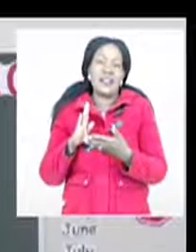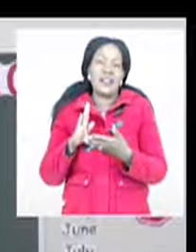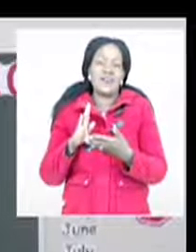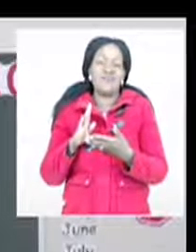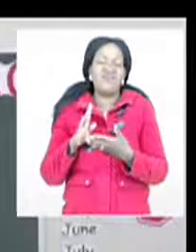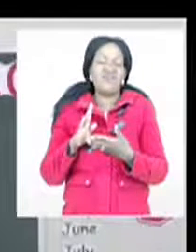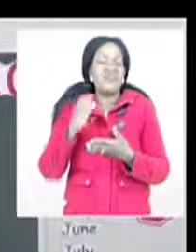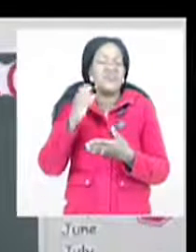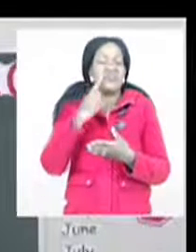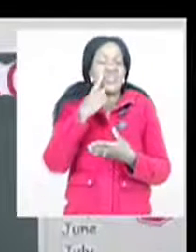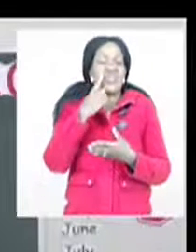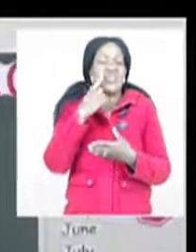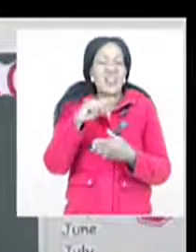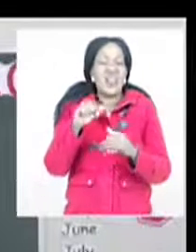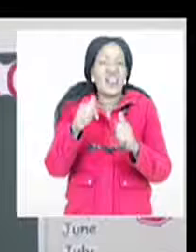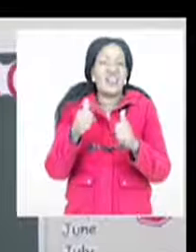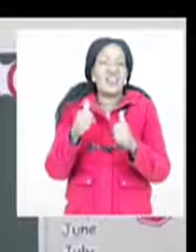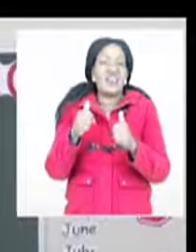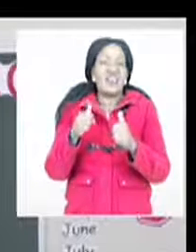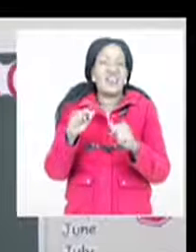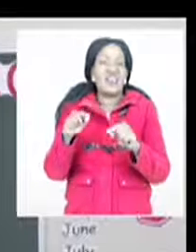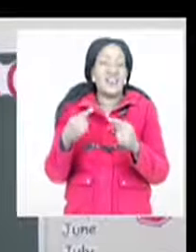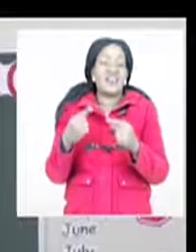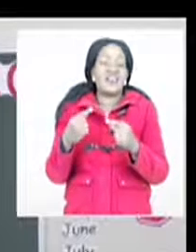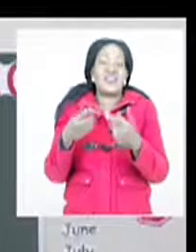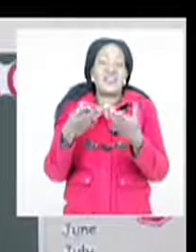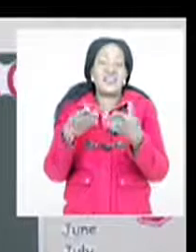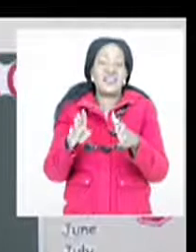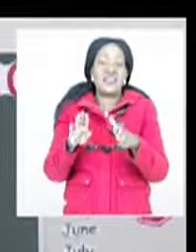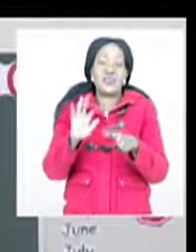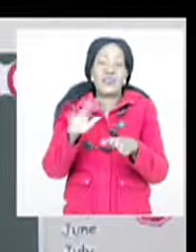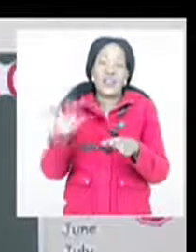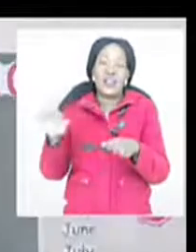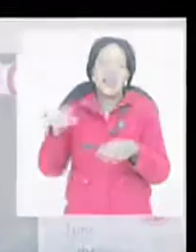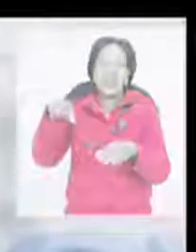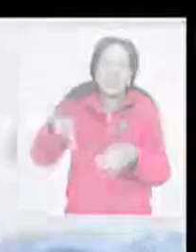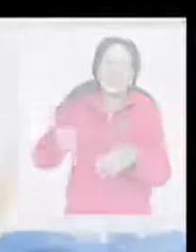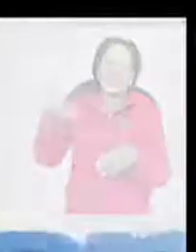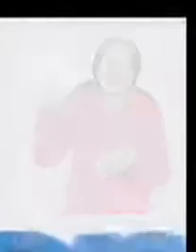with kwa, you can cut it out and paste it on your page.